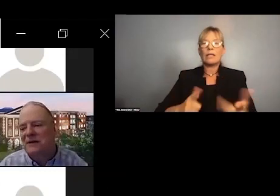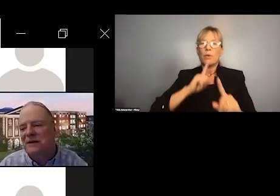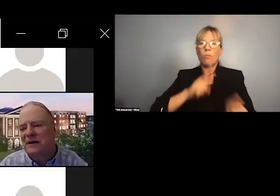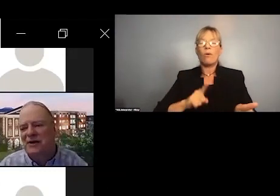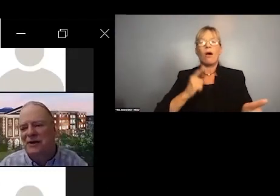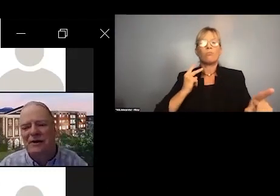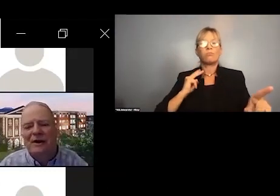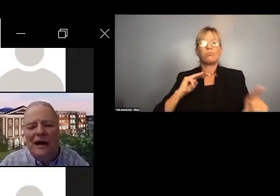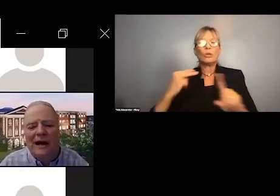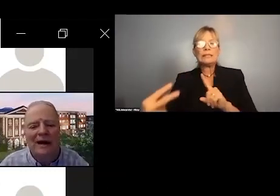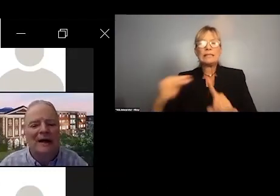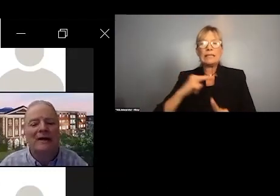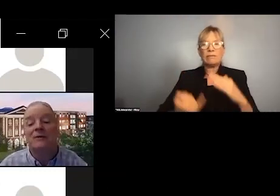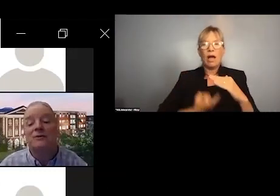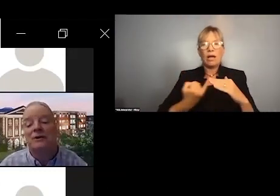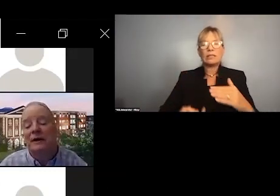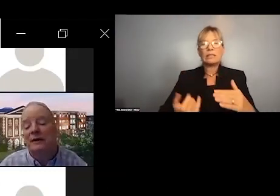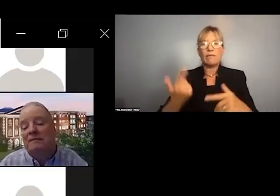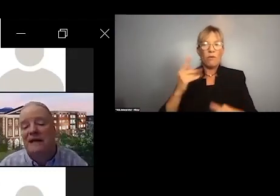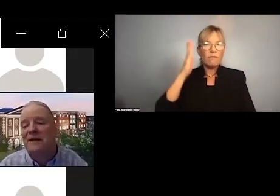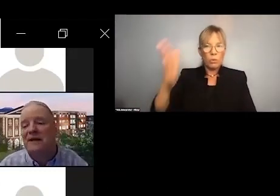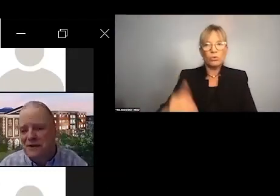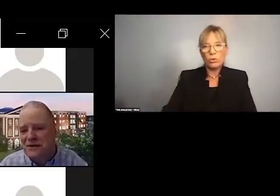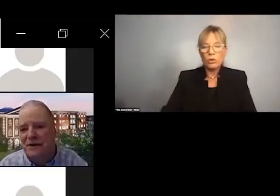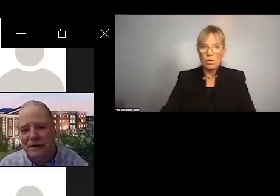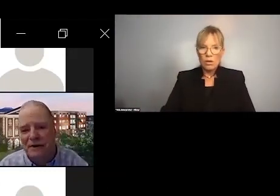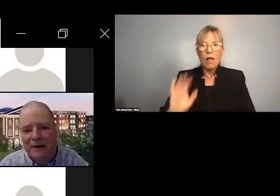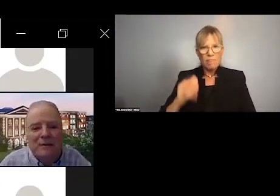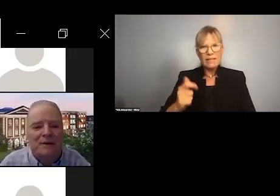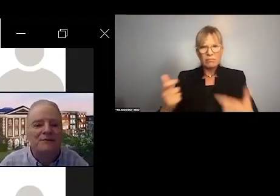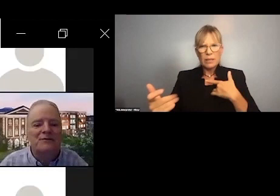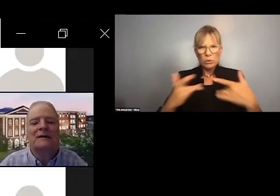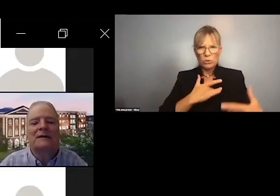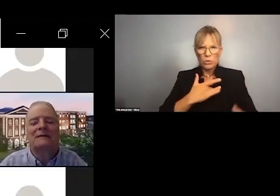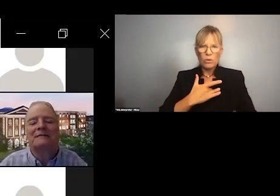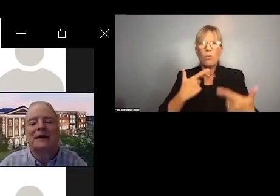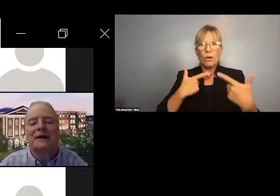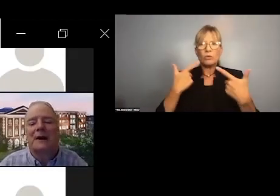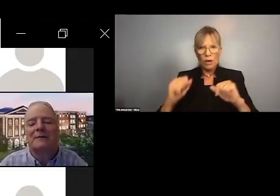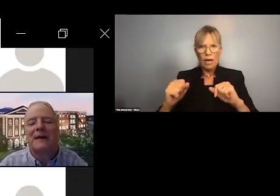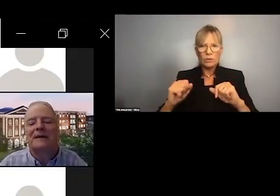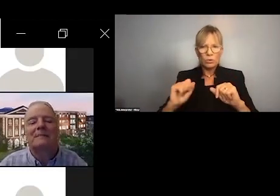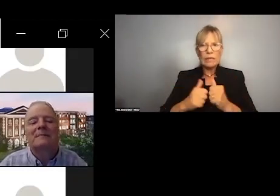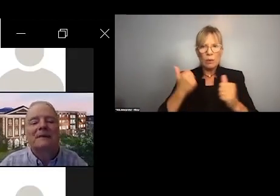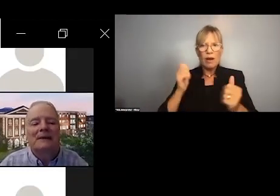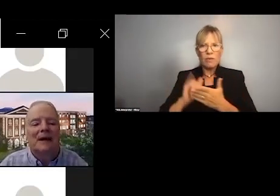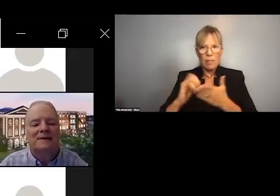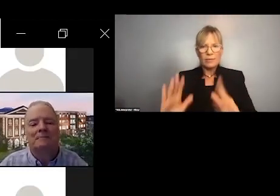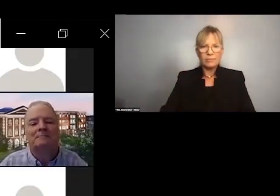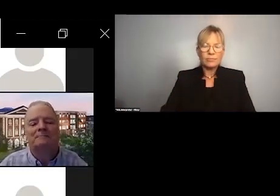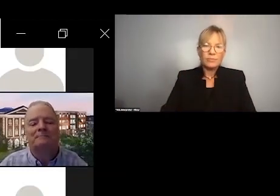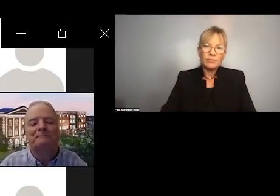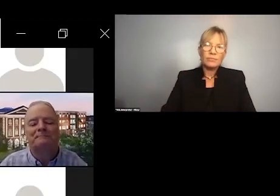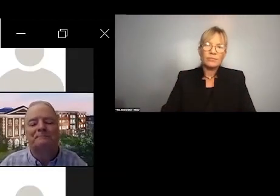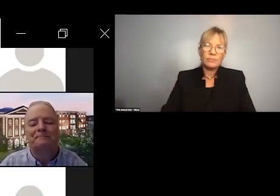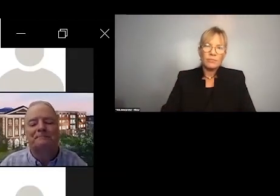perceived isolation in the future. And that's a concern. We're trying to get away from that. Next.